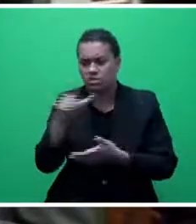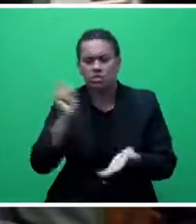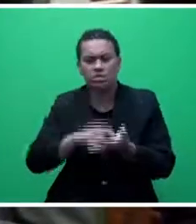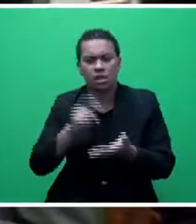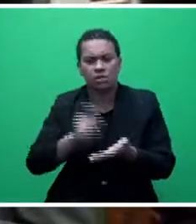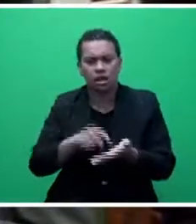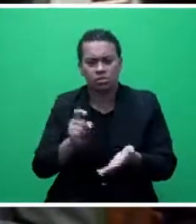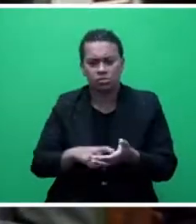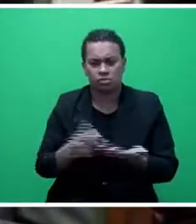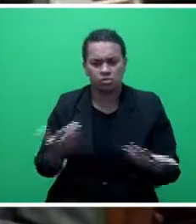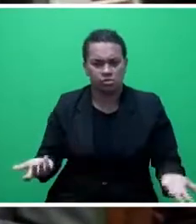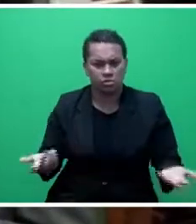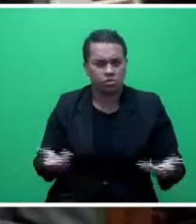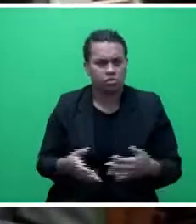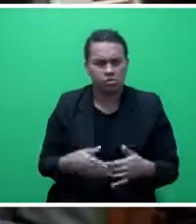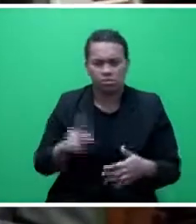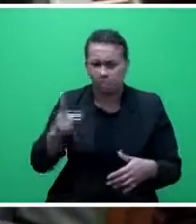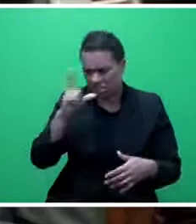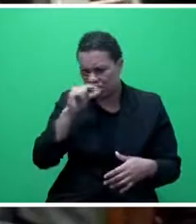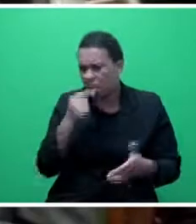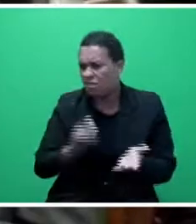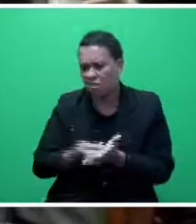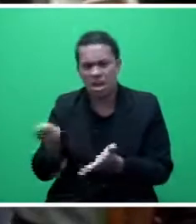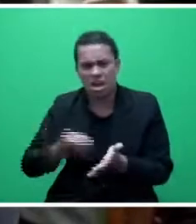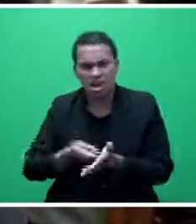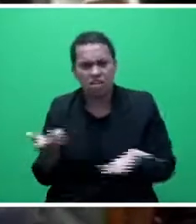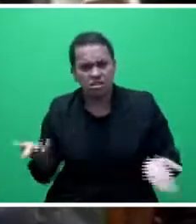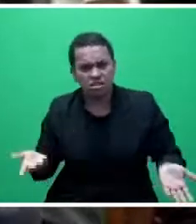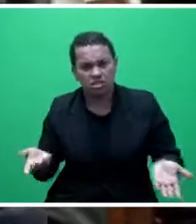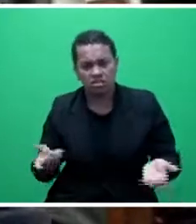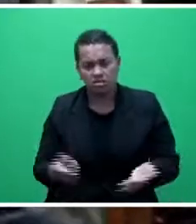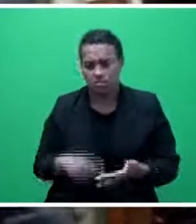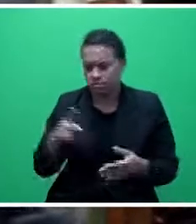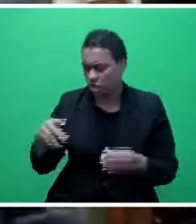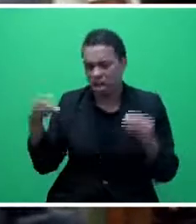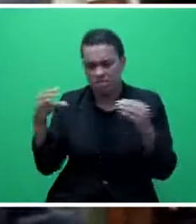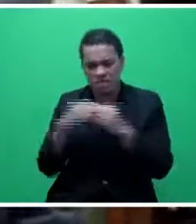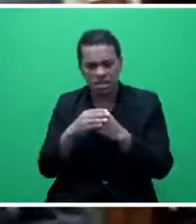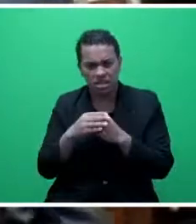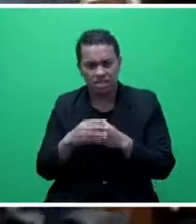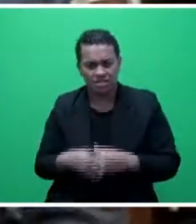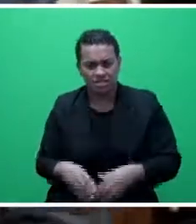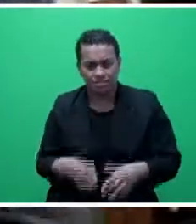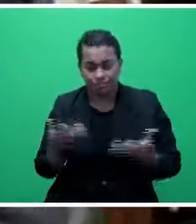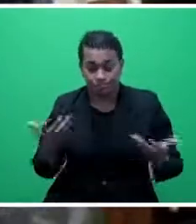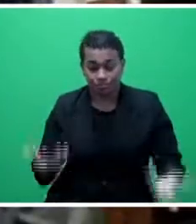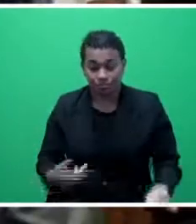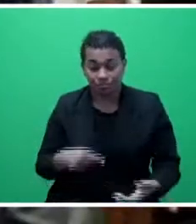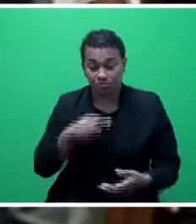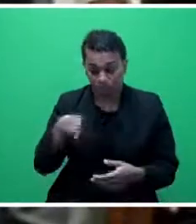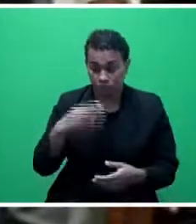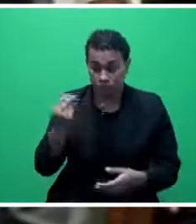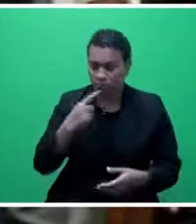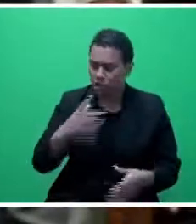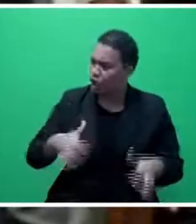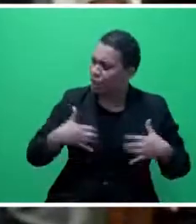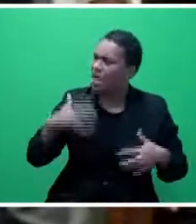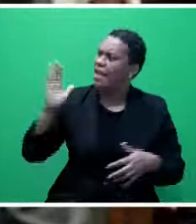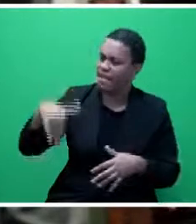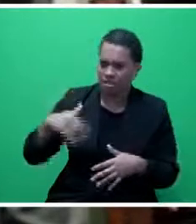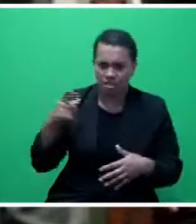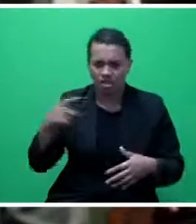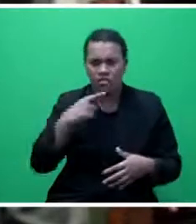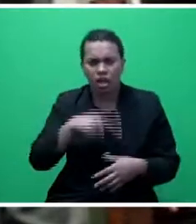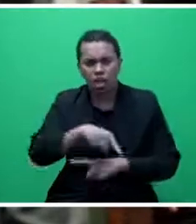make provisioning. Honorable Nawai Kula said, oh, we did for tourism industry, nothing for the villages. You go down half the Coral Coast, all the people in the villages